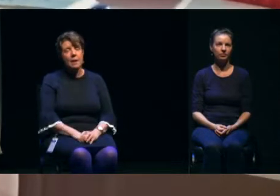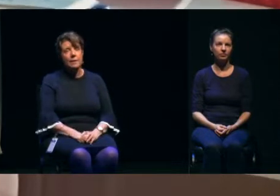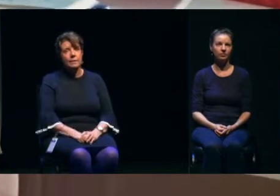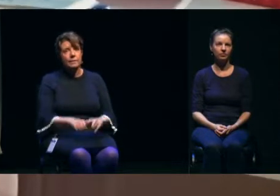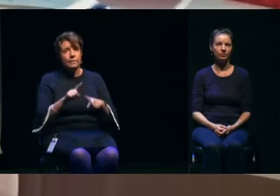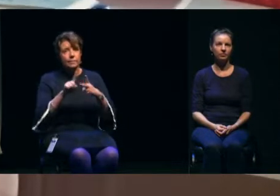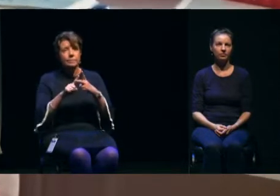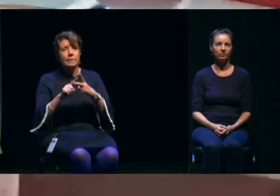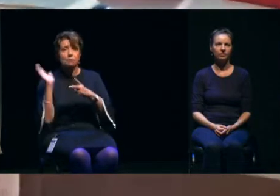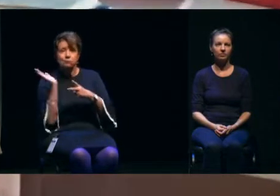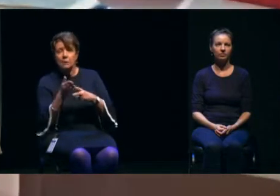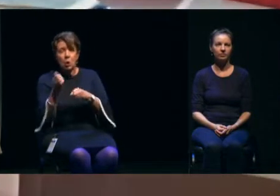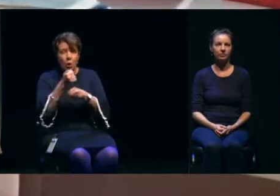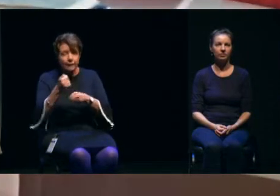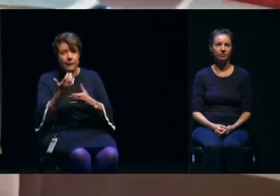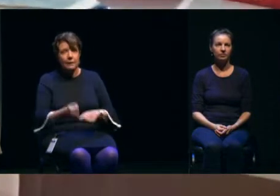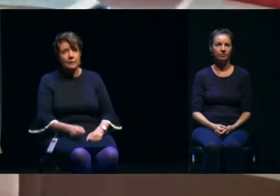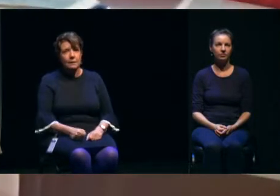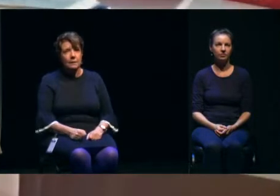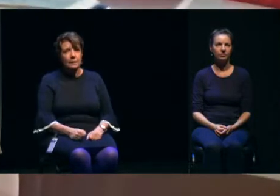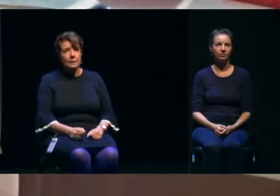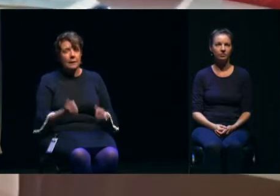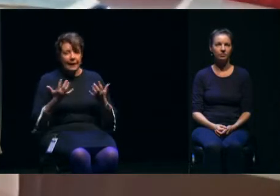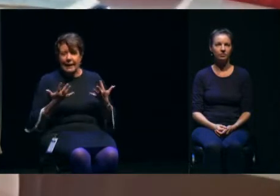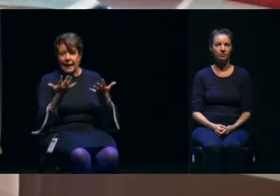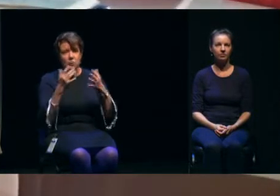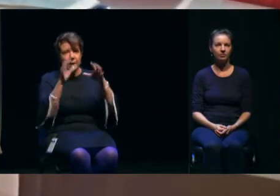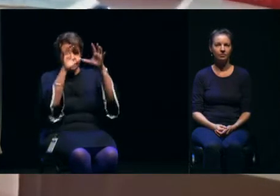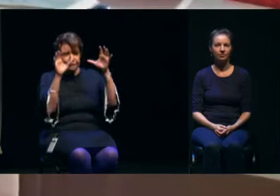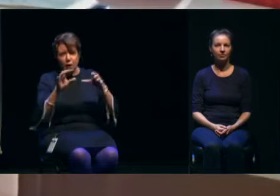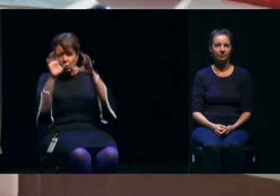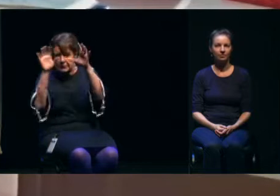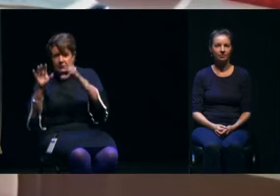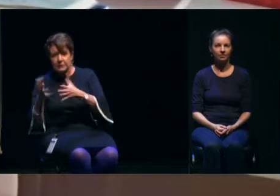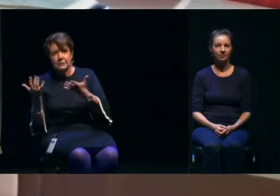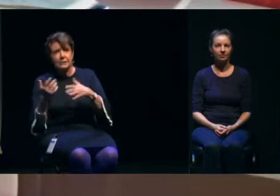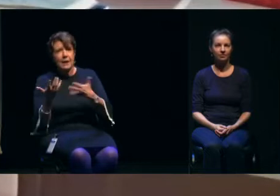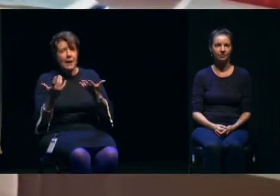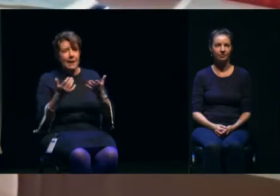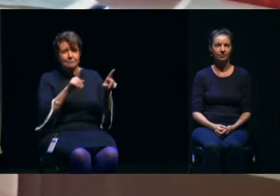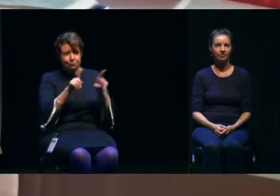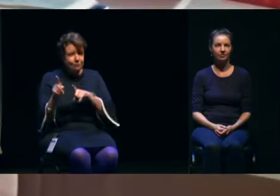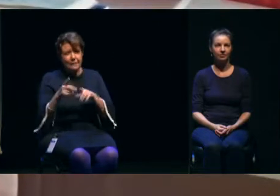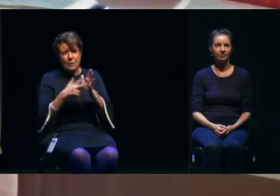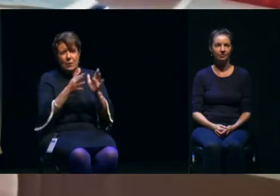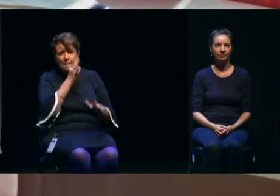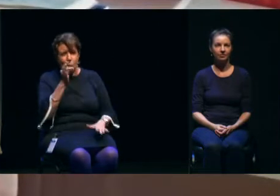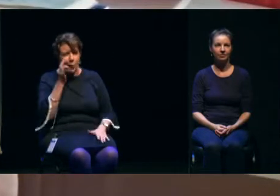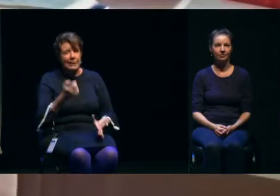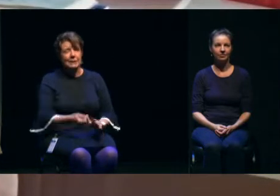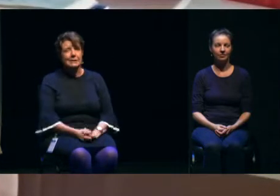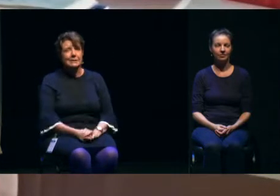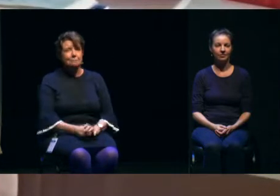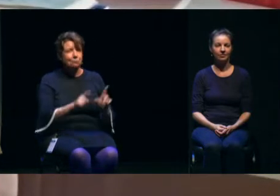started serving coffee. I ended up counting forests and trees. It was very boring. I did all kinds of